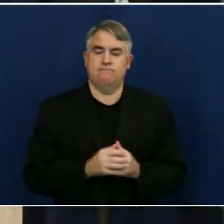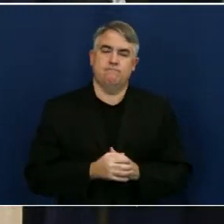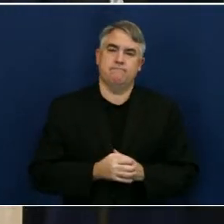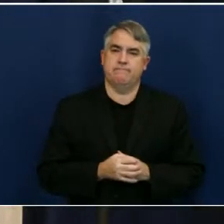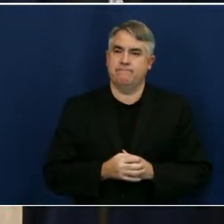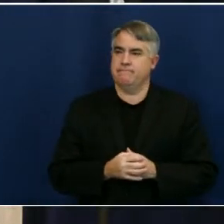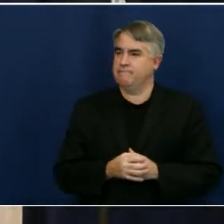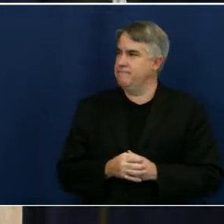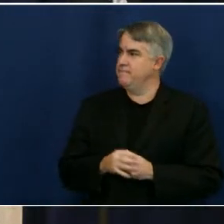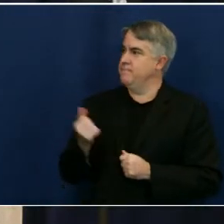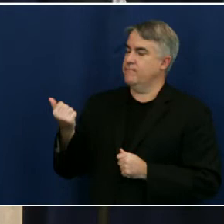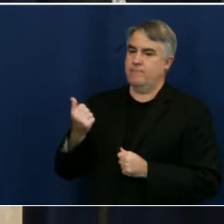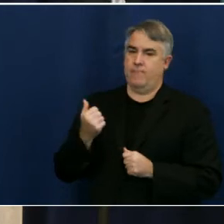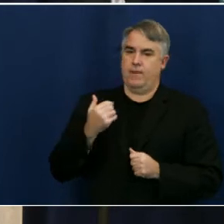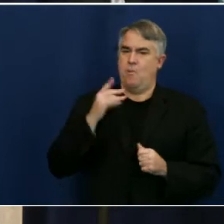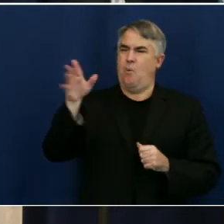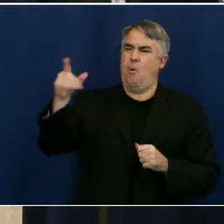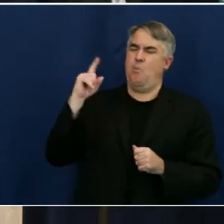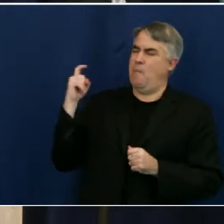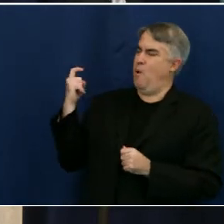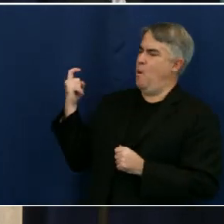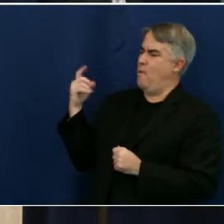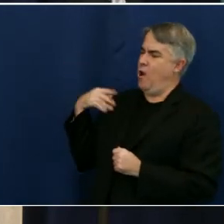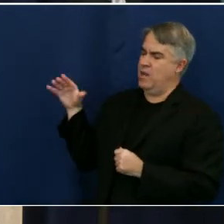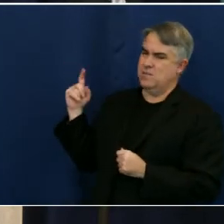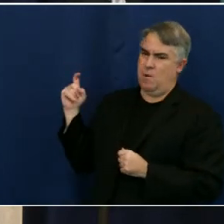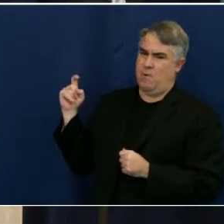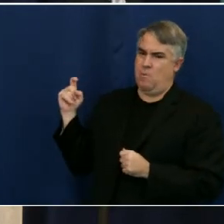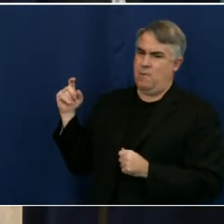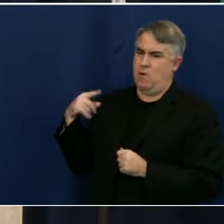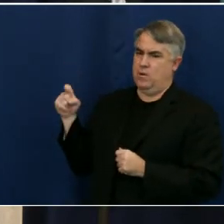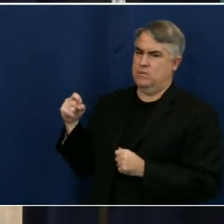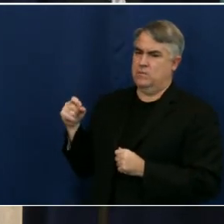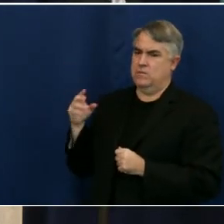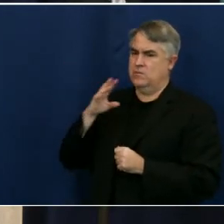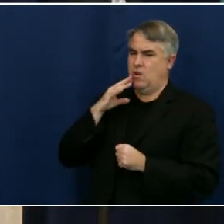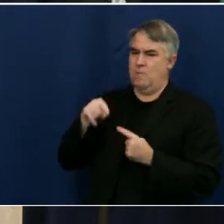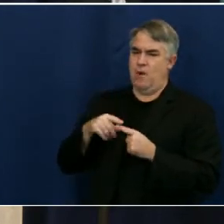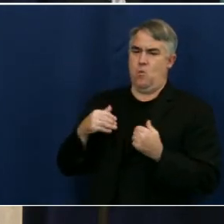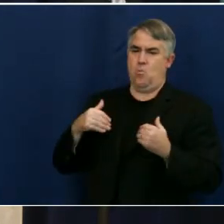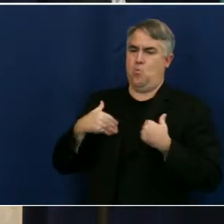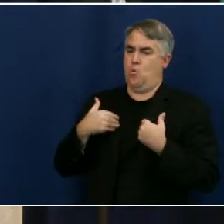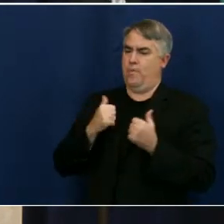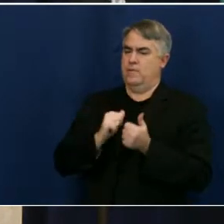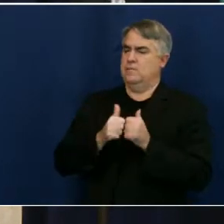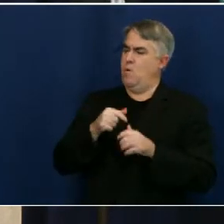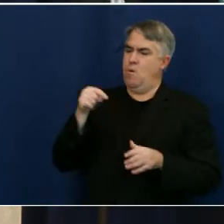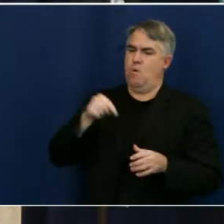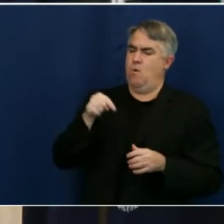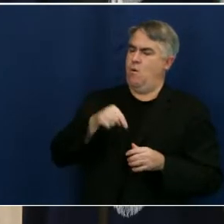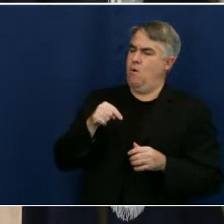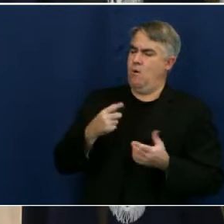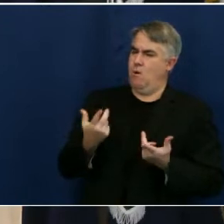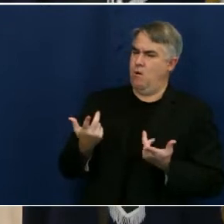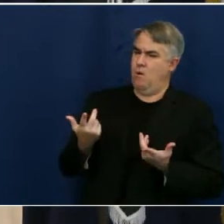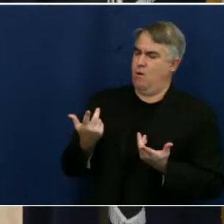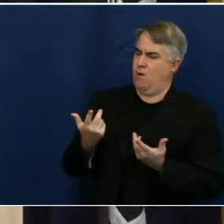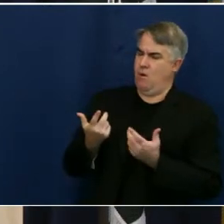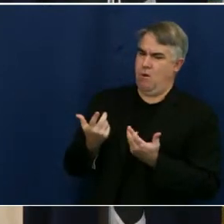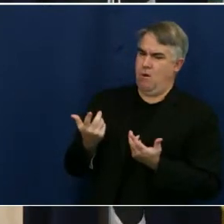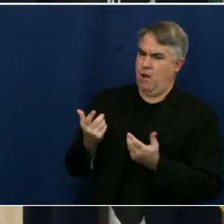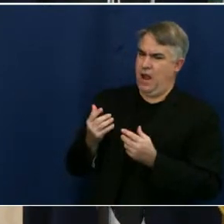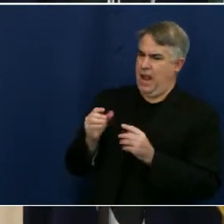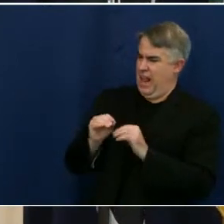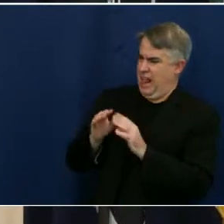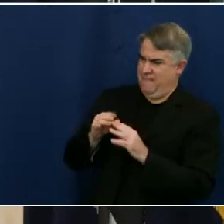Thank you. And then just to follow up to a question about youth sports, I know the governor said that could happen. You guys talked about some low-risk applications. Can you clarify sort